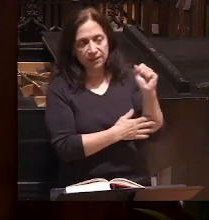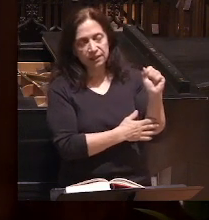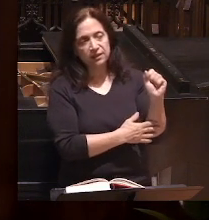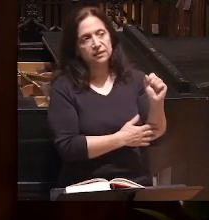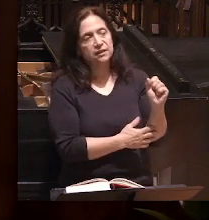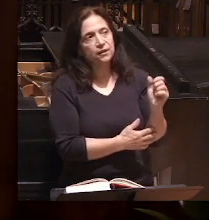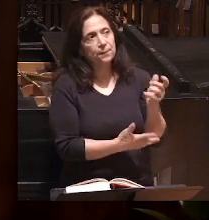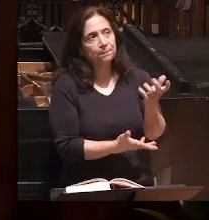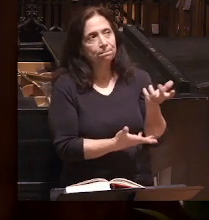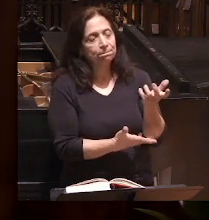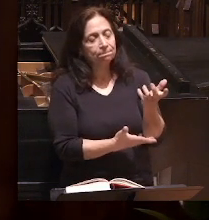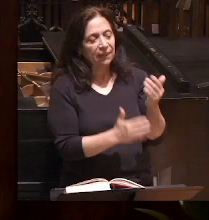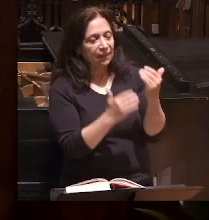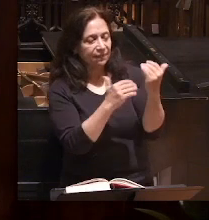the